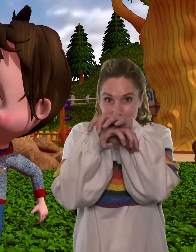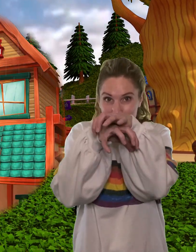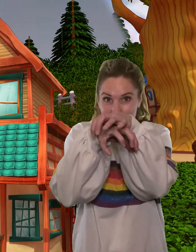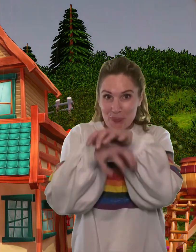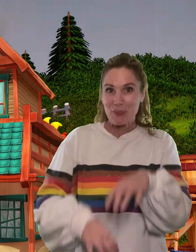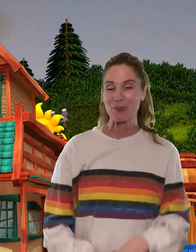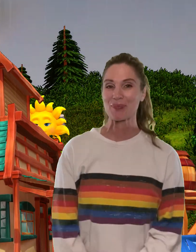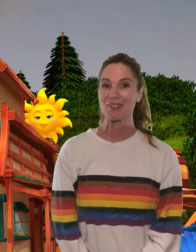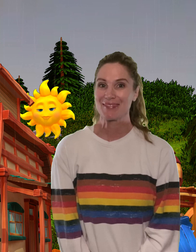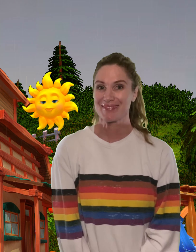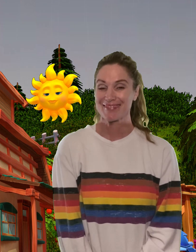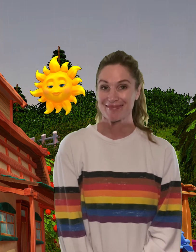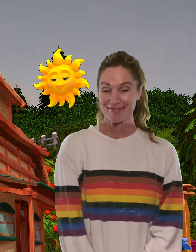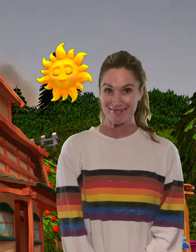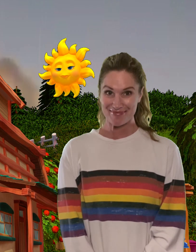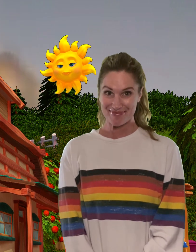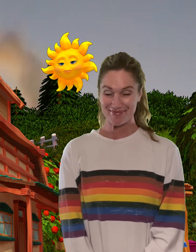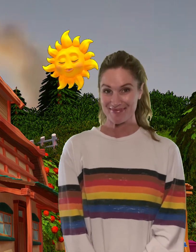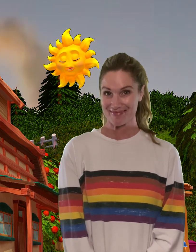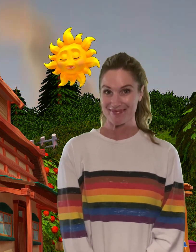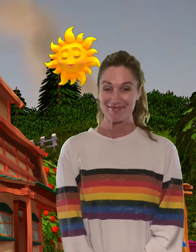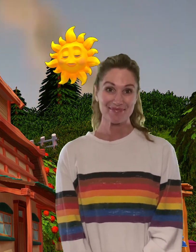The Incy Wincy Spider.